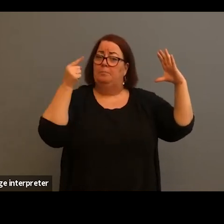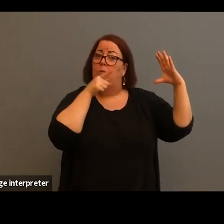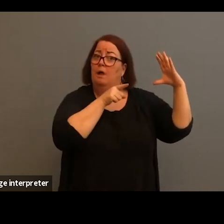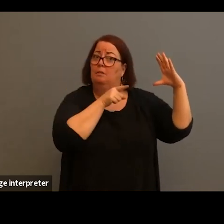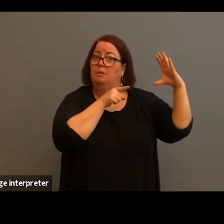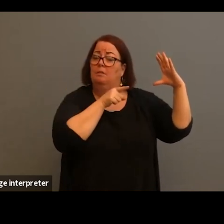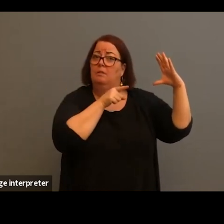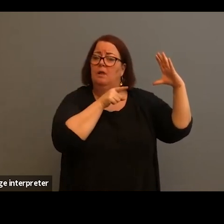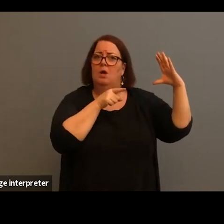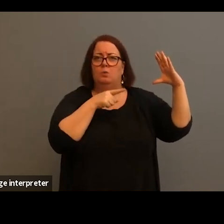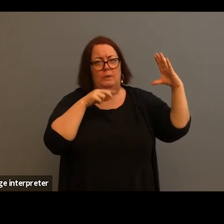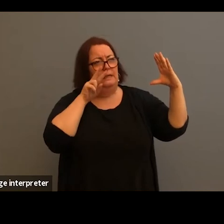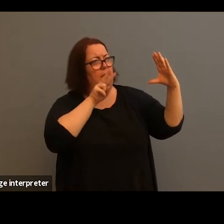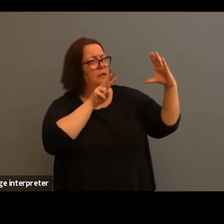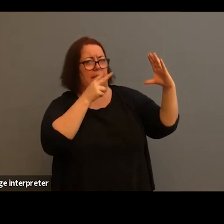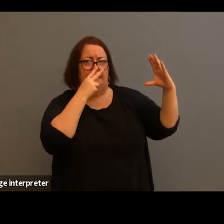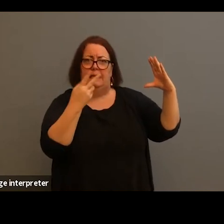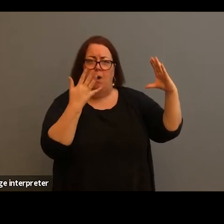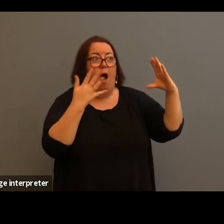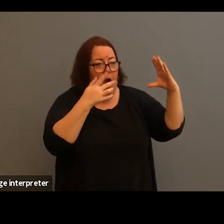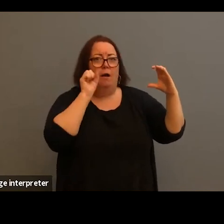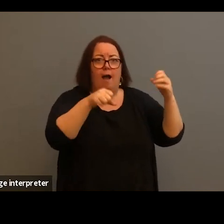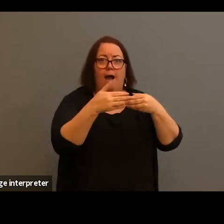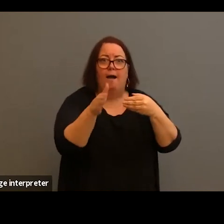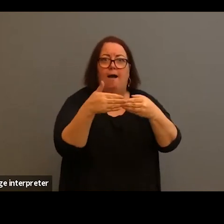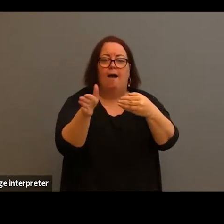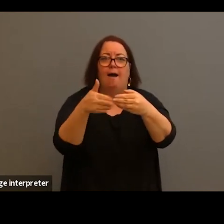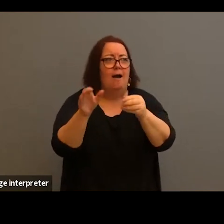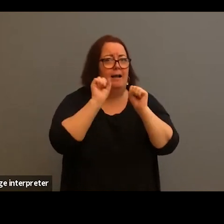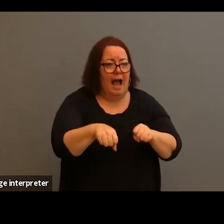make solutions or needed to address the